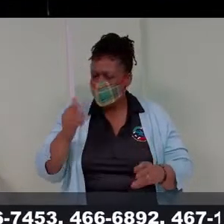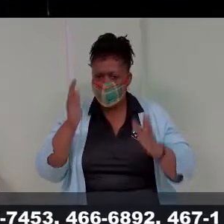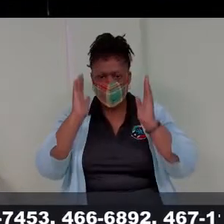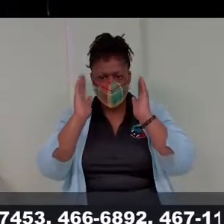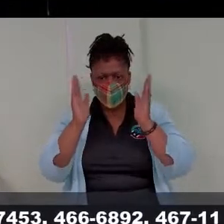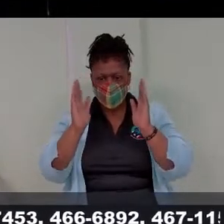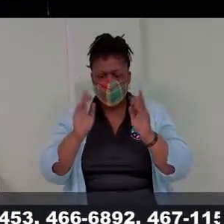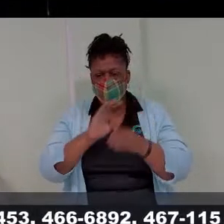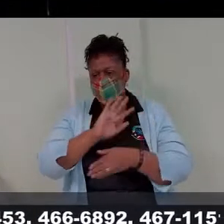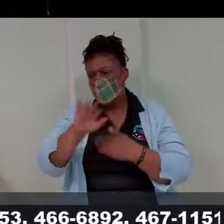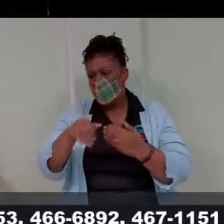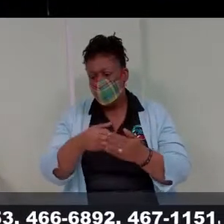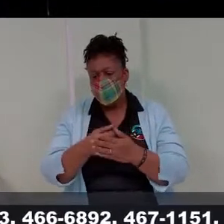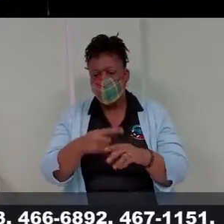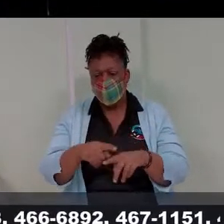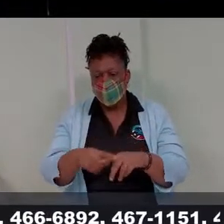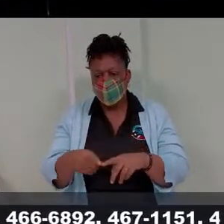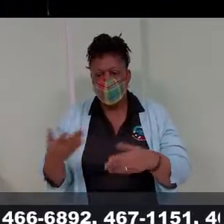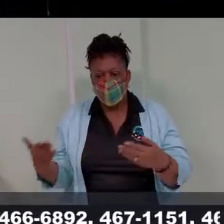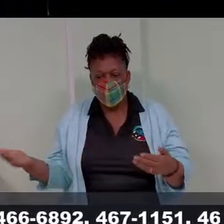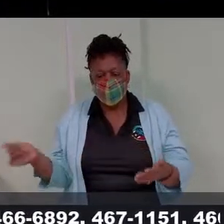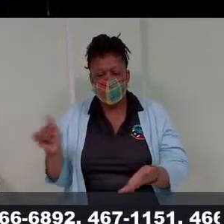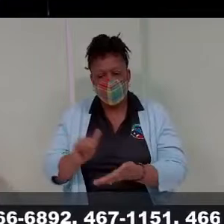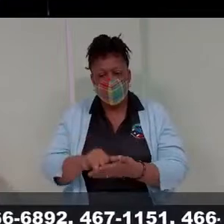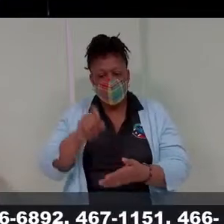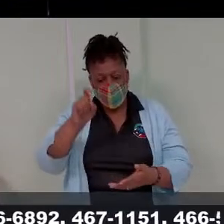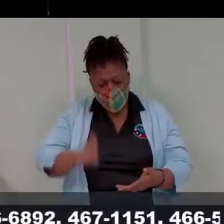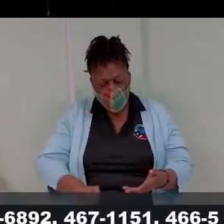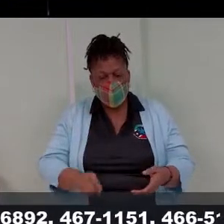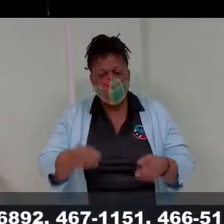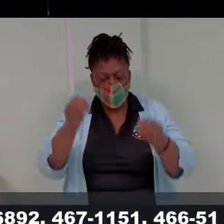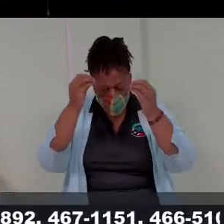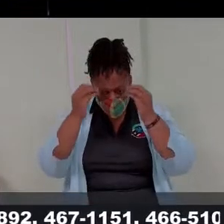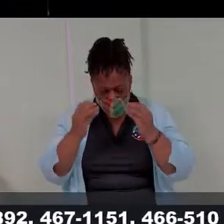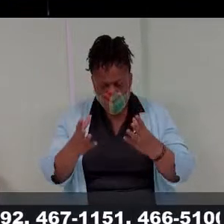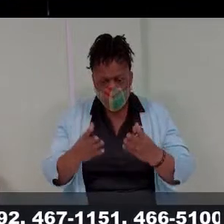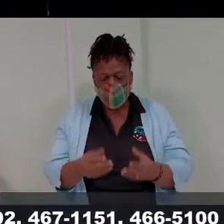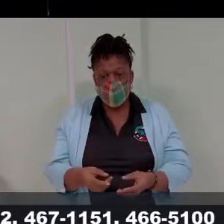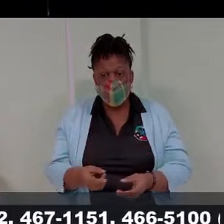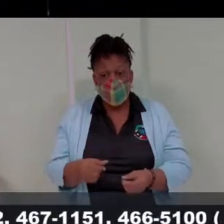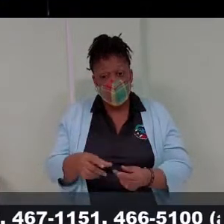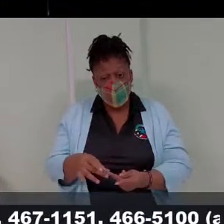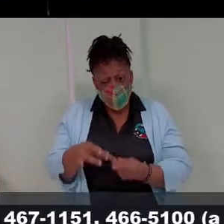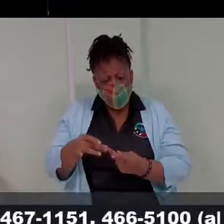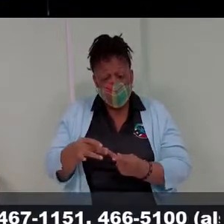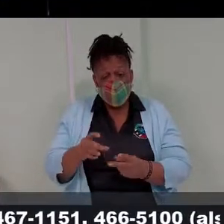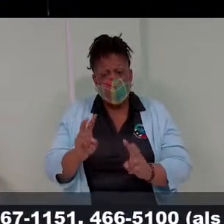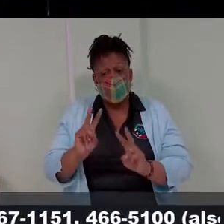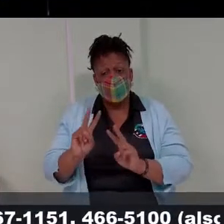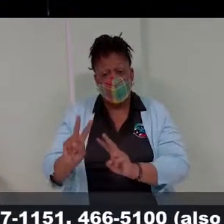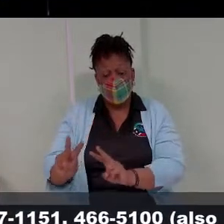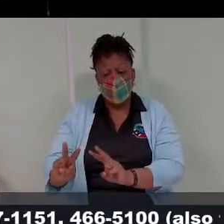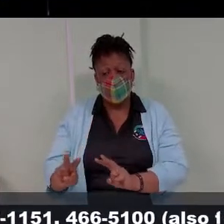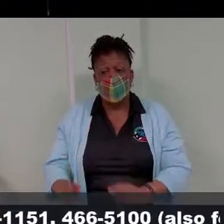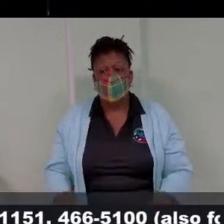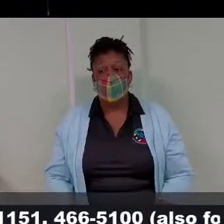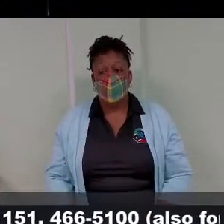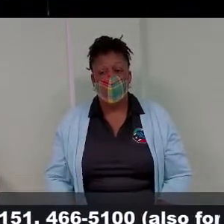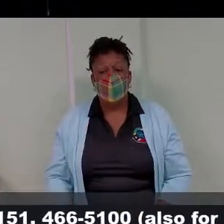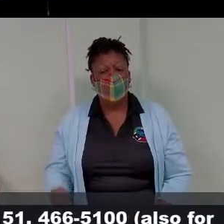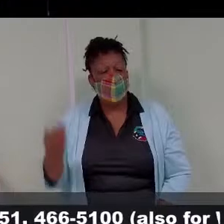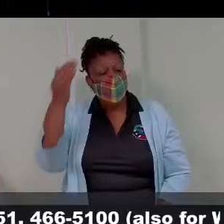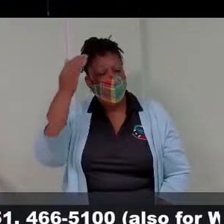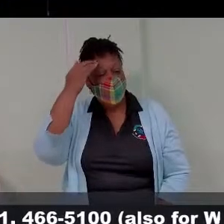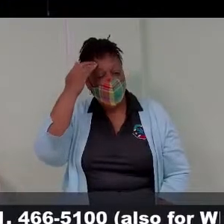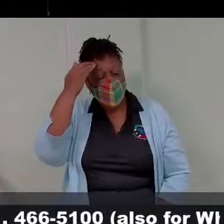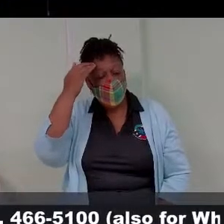protocols at these gatherings, in particularly at funerals. We understand that